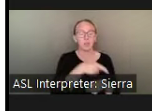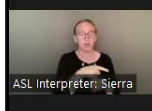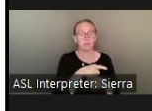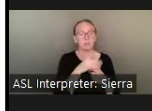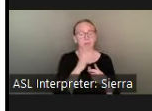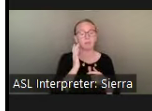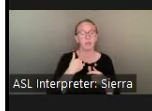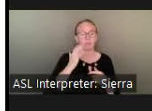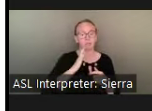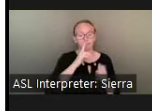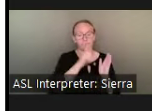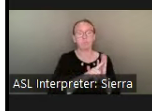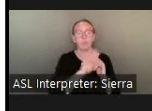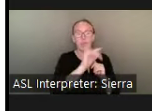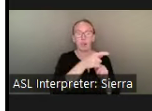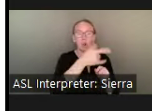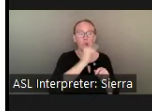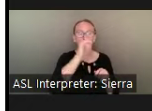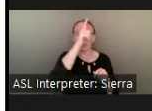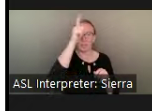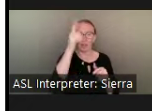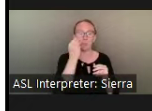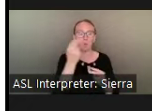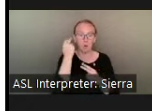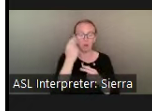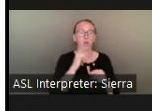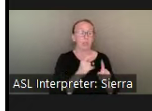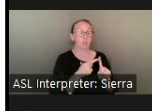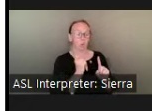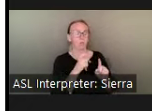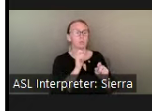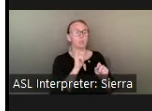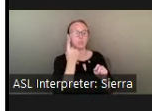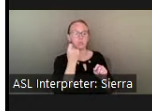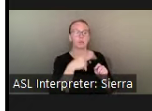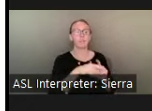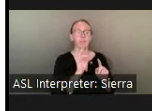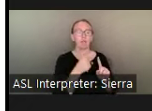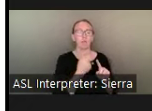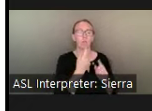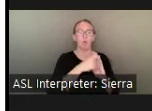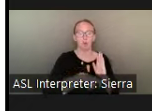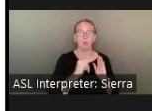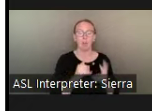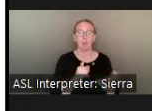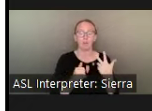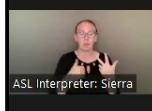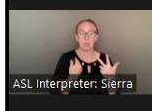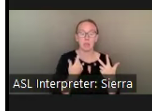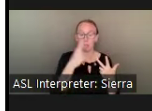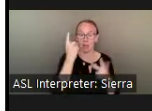but when they found it, it was this article highlighting these like 3 young Black people who were traveling around and posing with the Lincoln